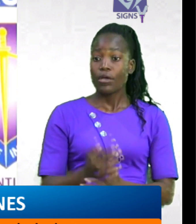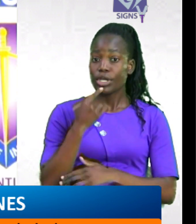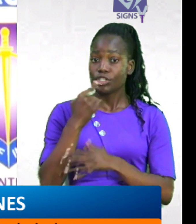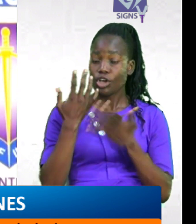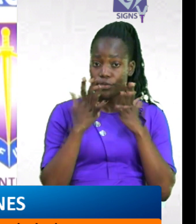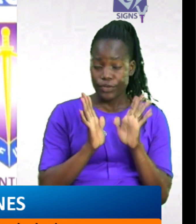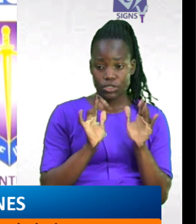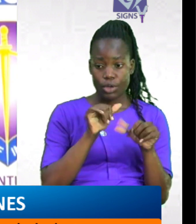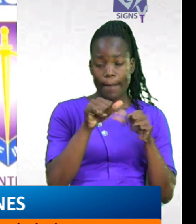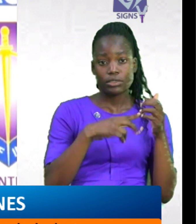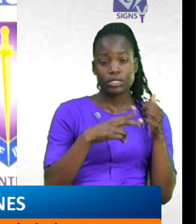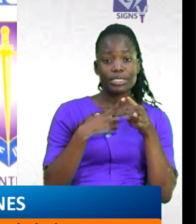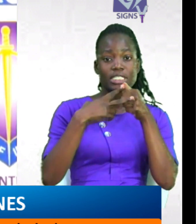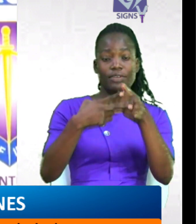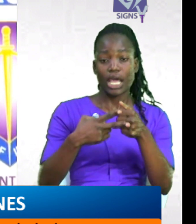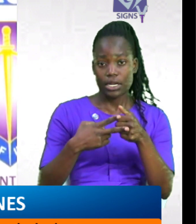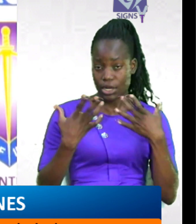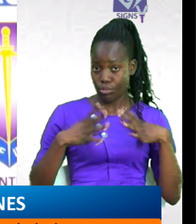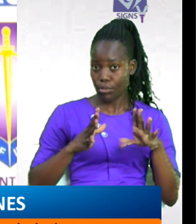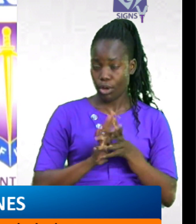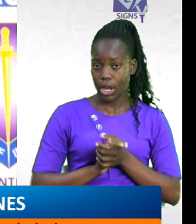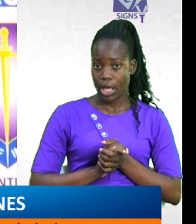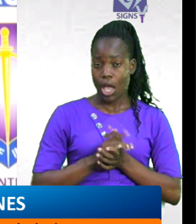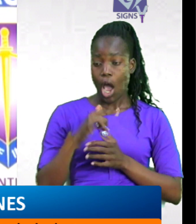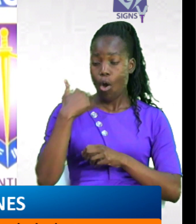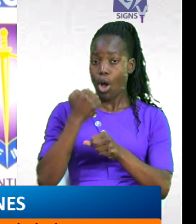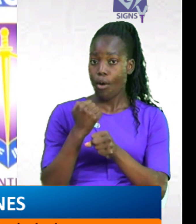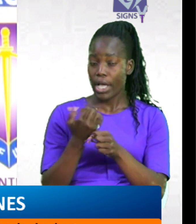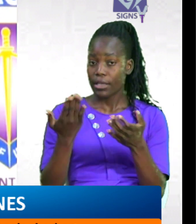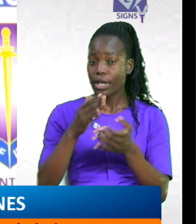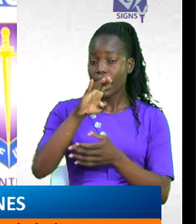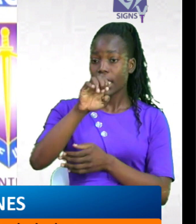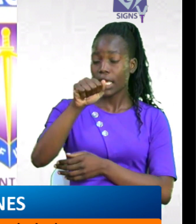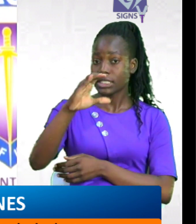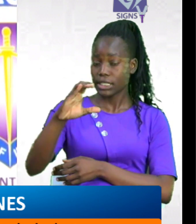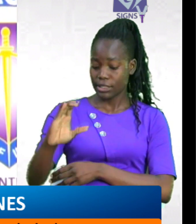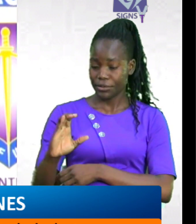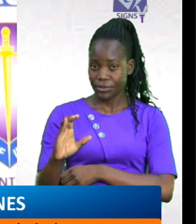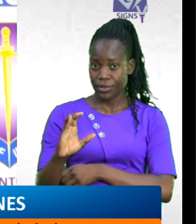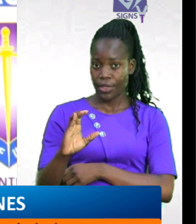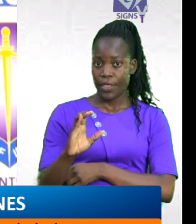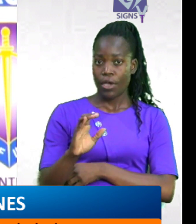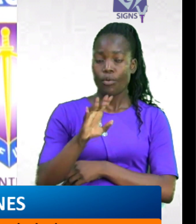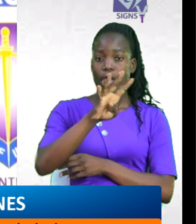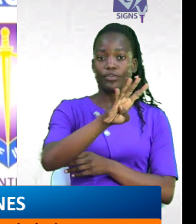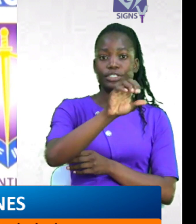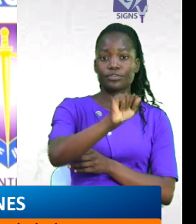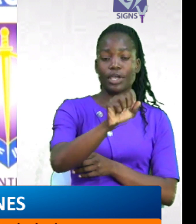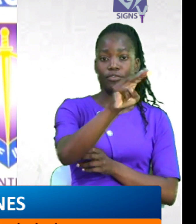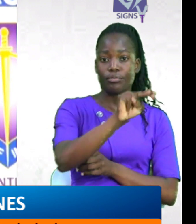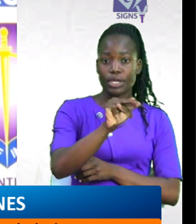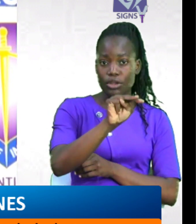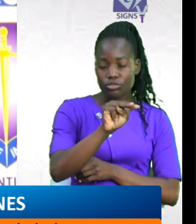can only defeat corruption if we stand together in unity of purpose and effort. As you've been told, we are only